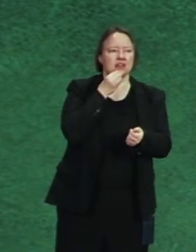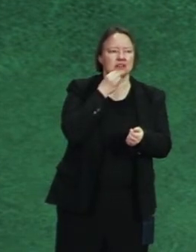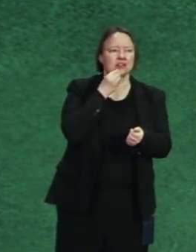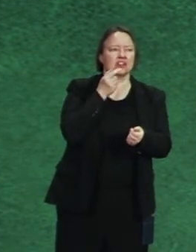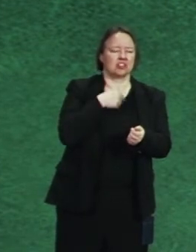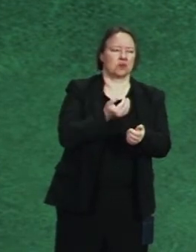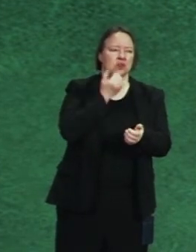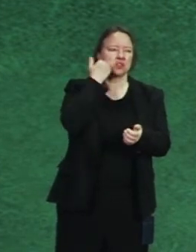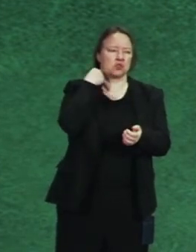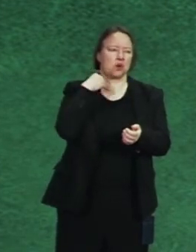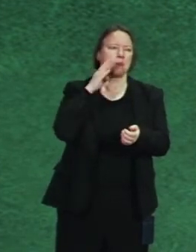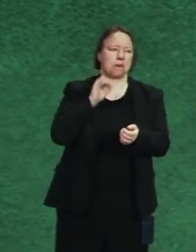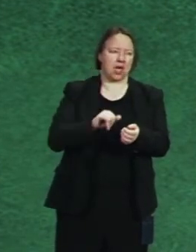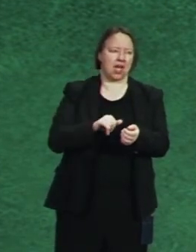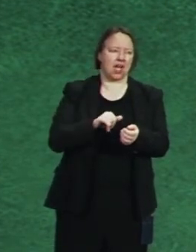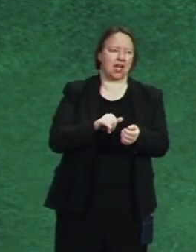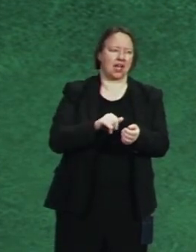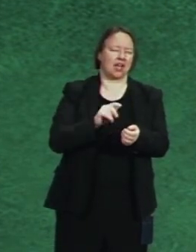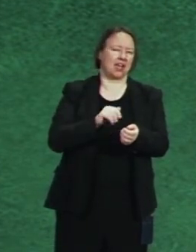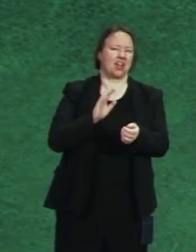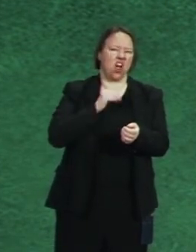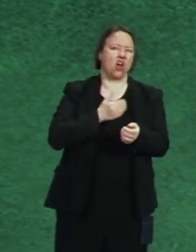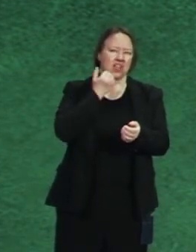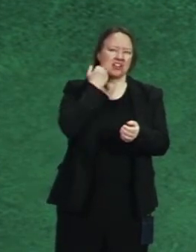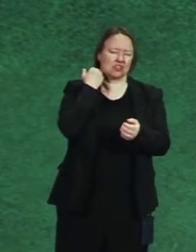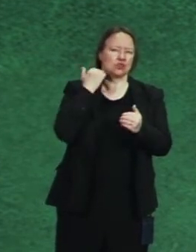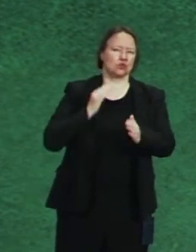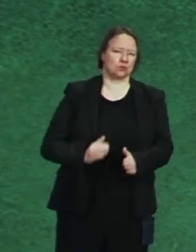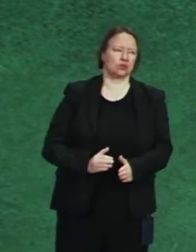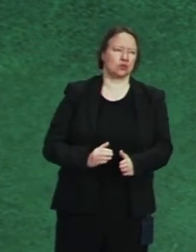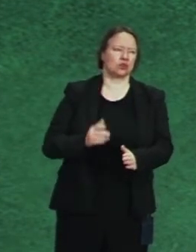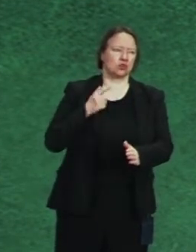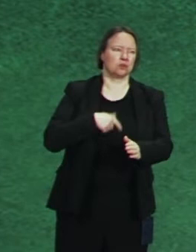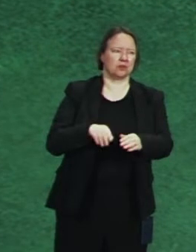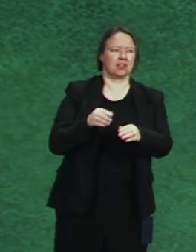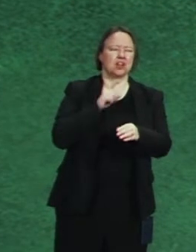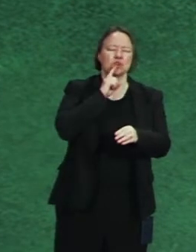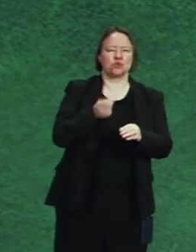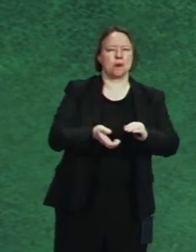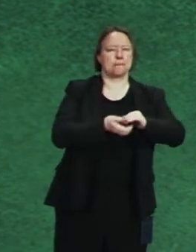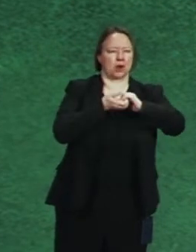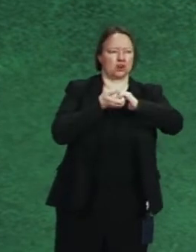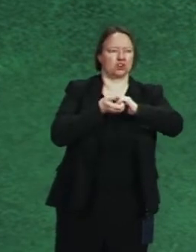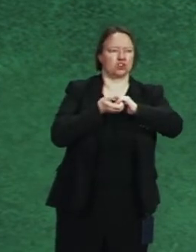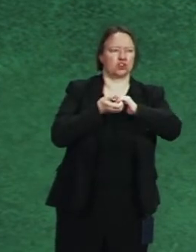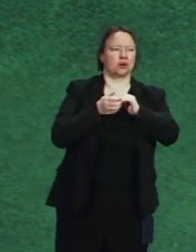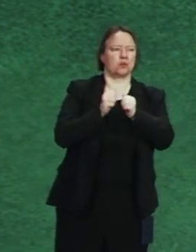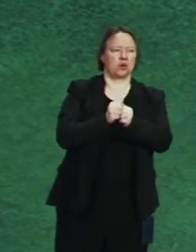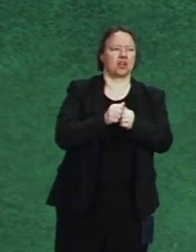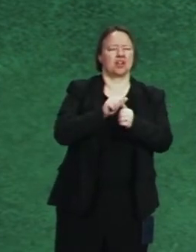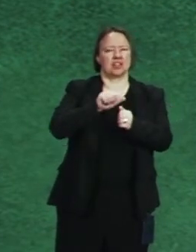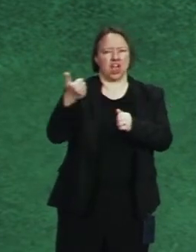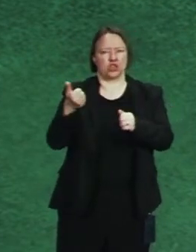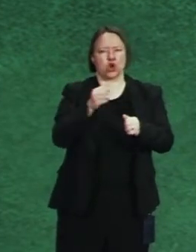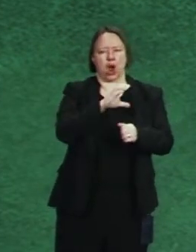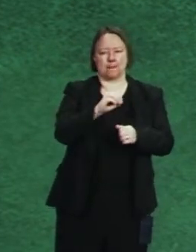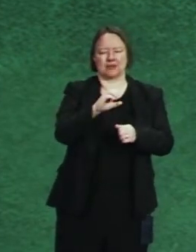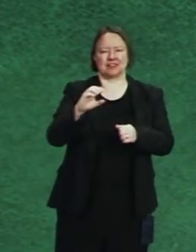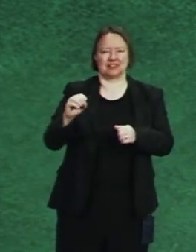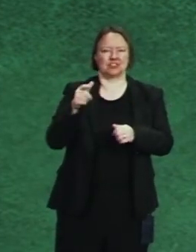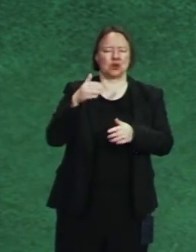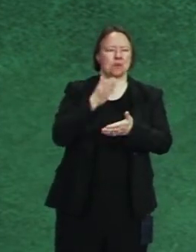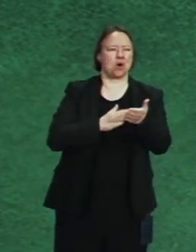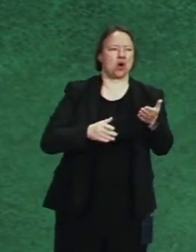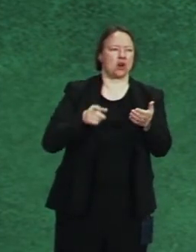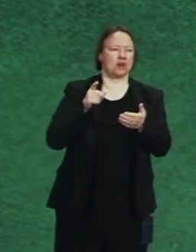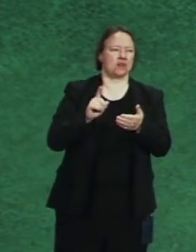consumed by our consumers will be collected through effective partnership with compost and recycling companies. So as part of their